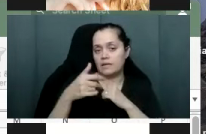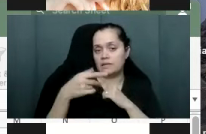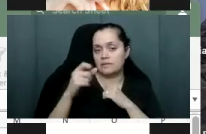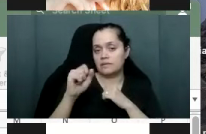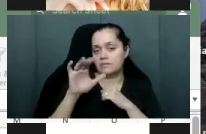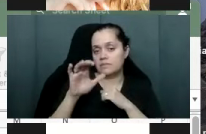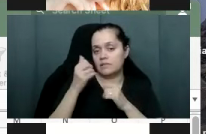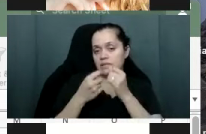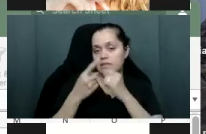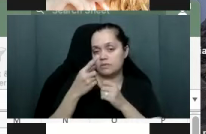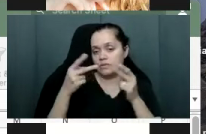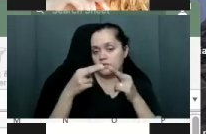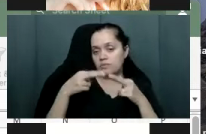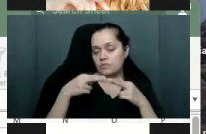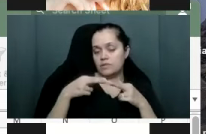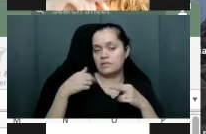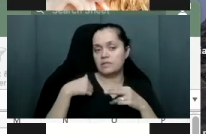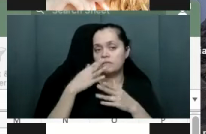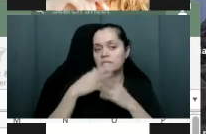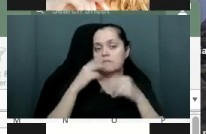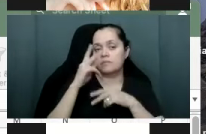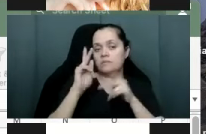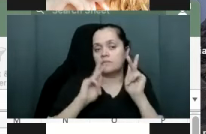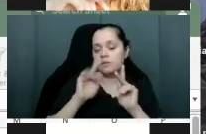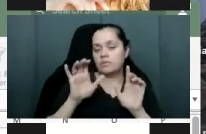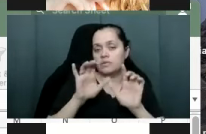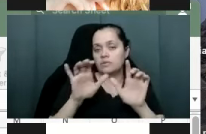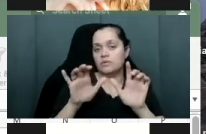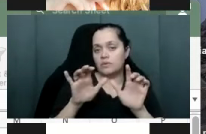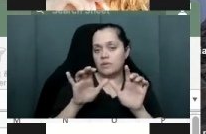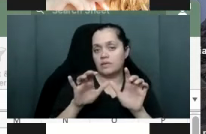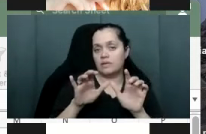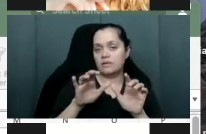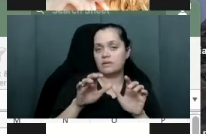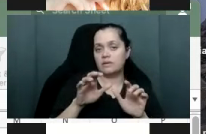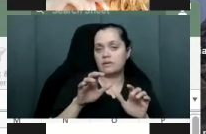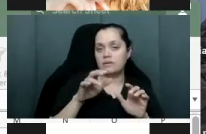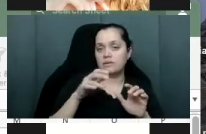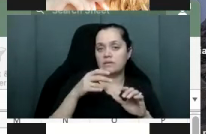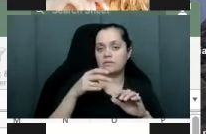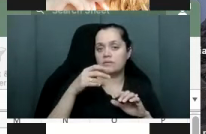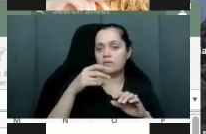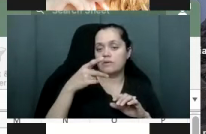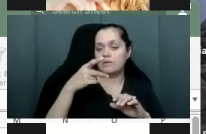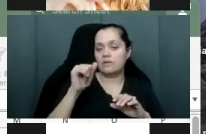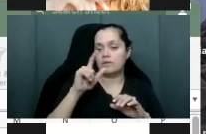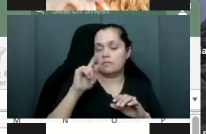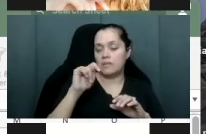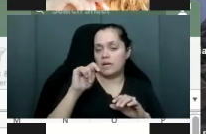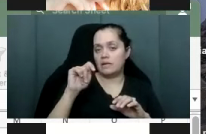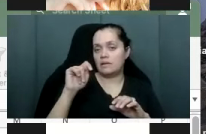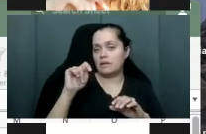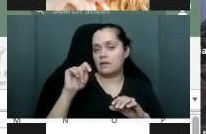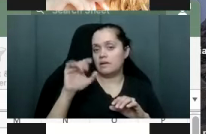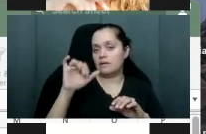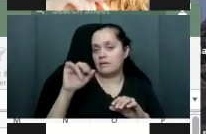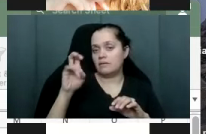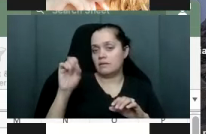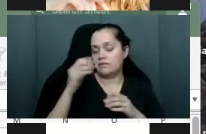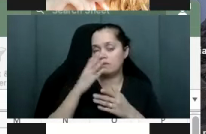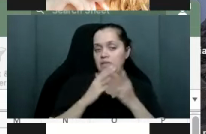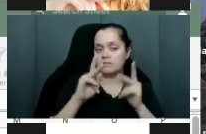each of the regions has some people doing Padlet canvases and some people doing map